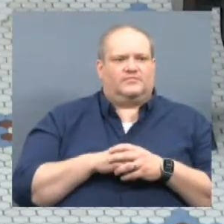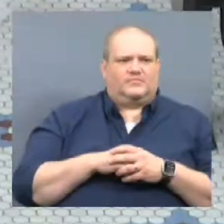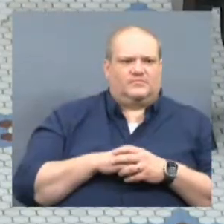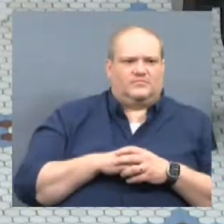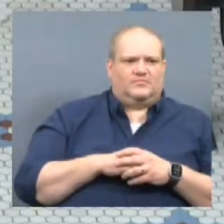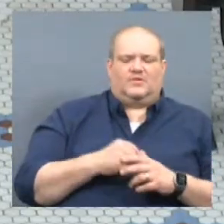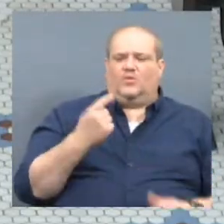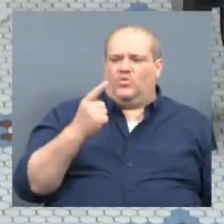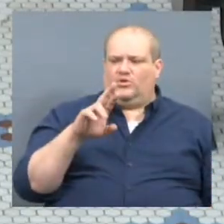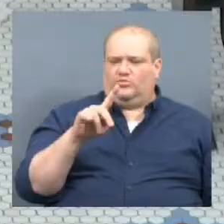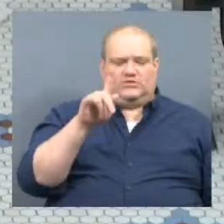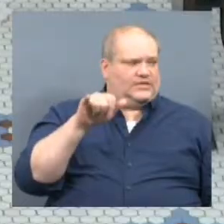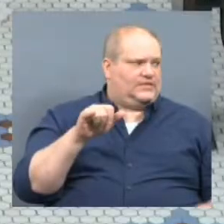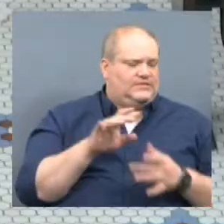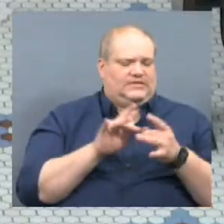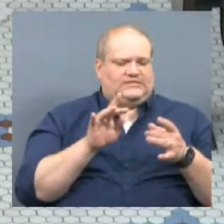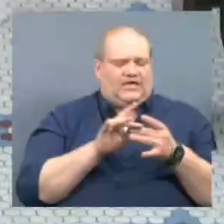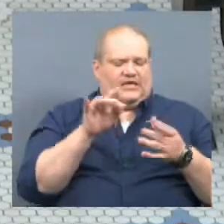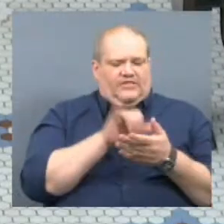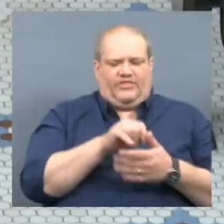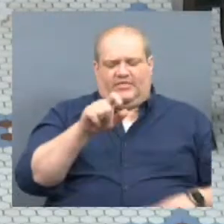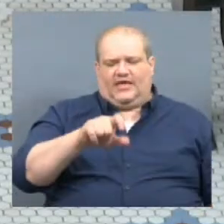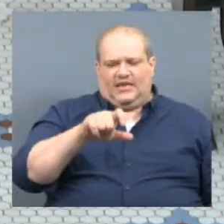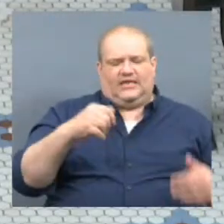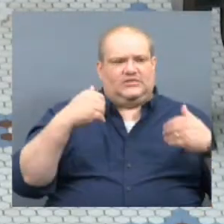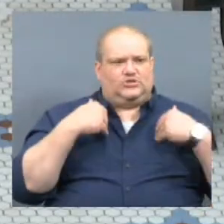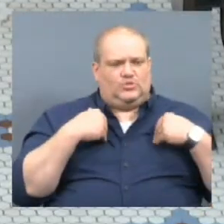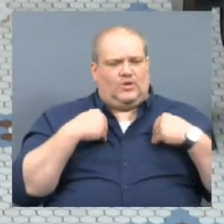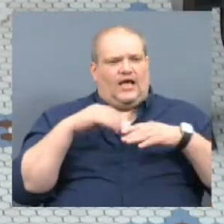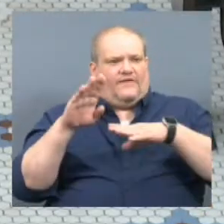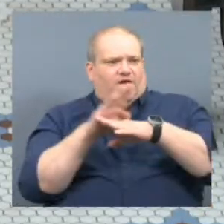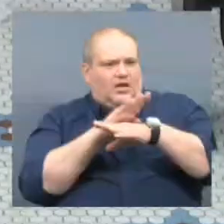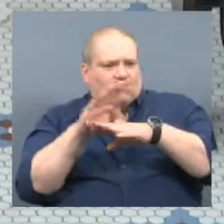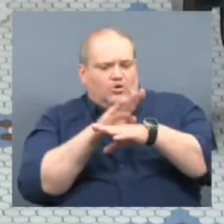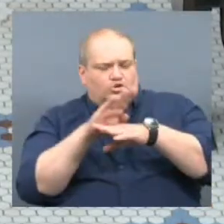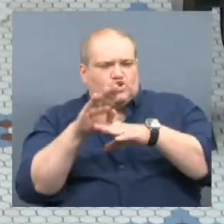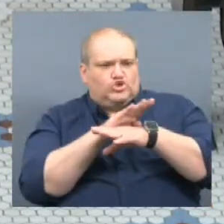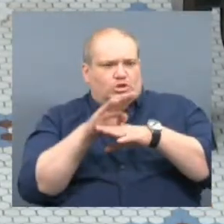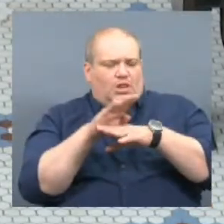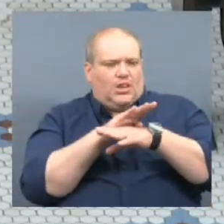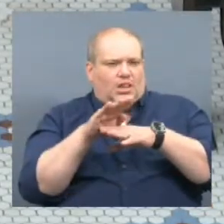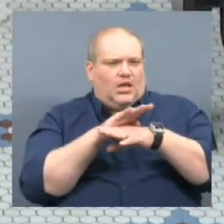one of the utilities stated that they needed to have a commercial